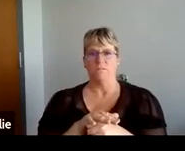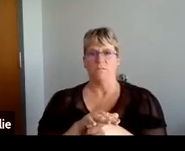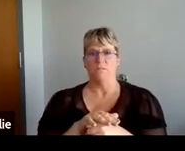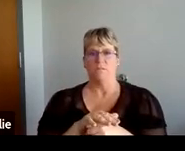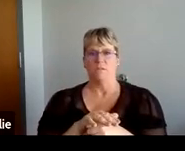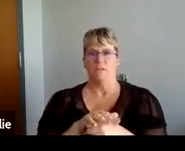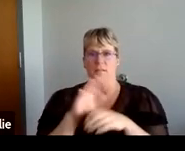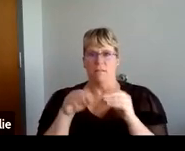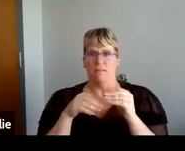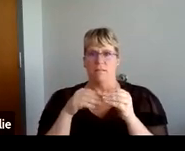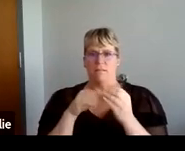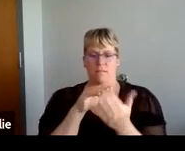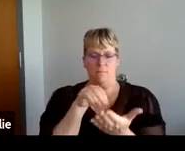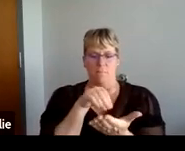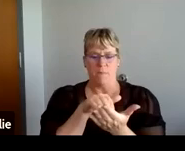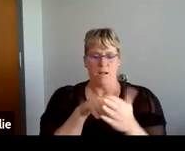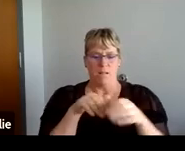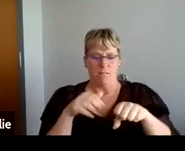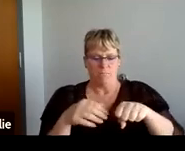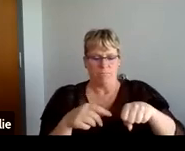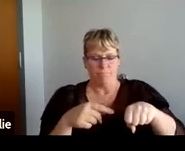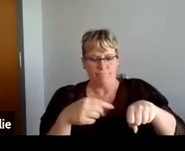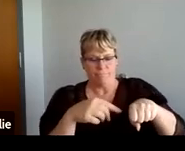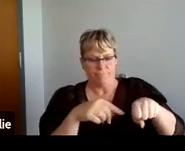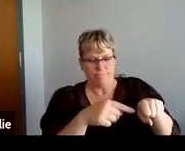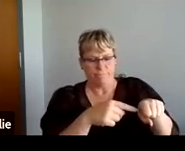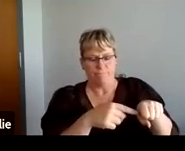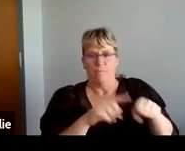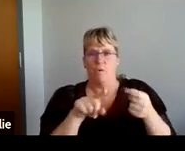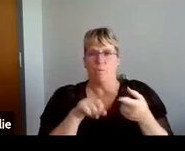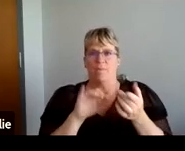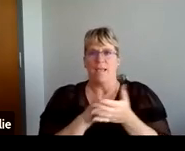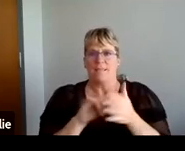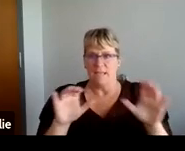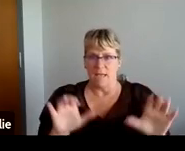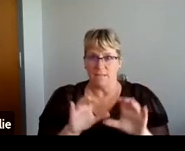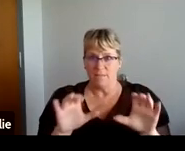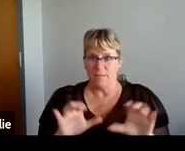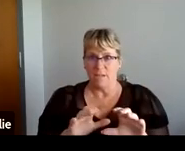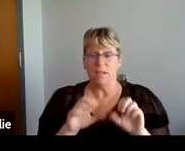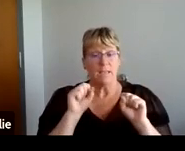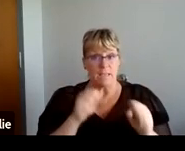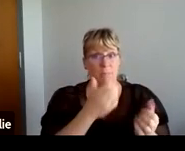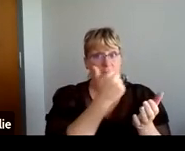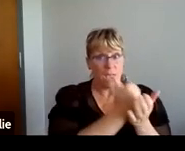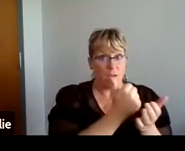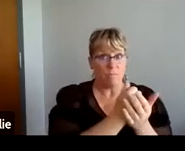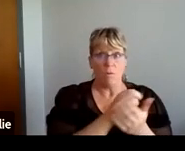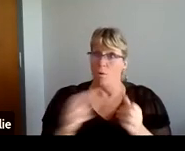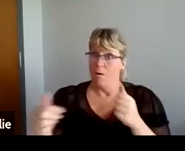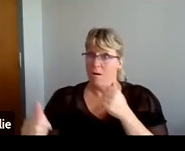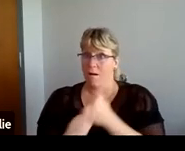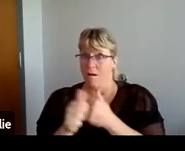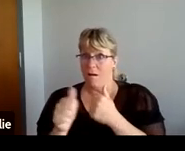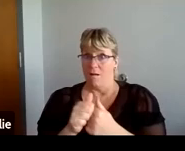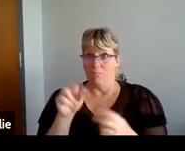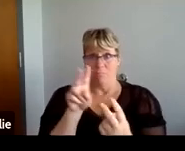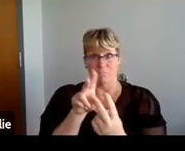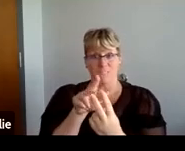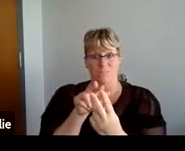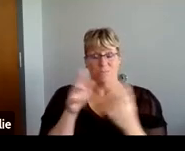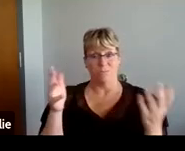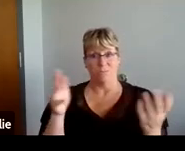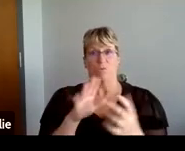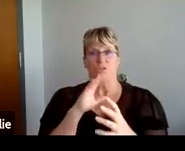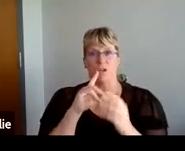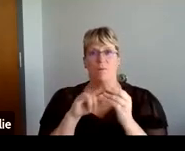that amygdala gets activated, we can activate it in a way that's helpful to us or harmful to us. And we'll talk a little bit more about that in